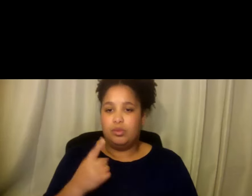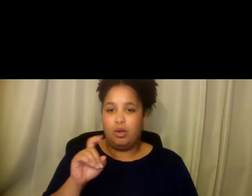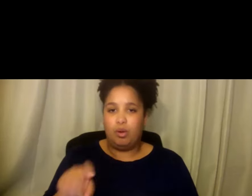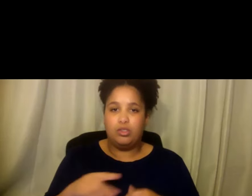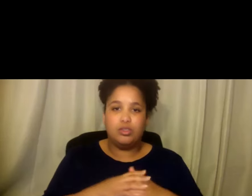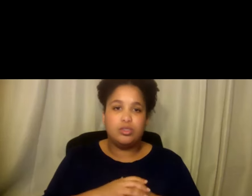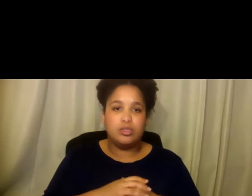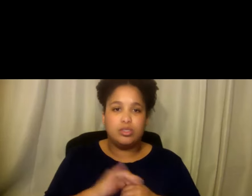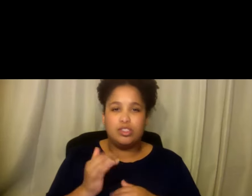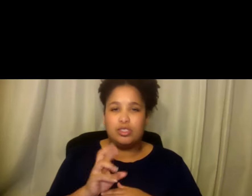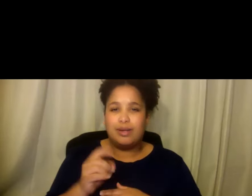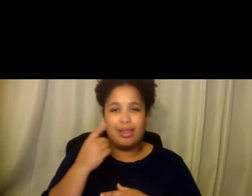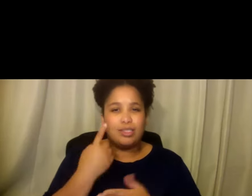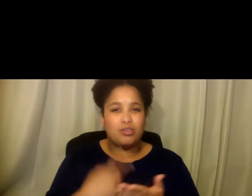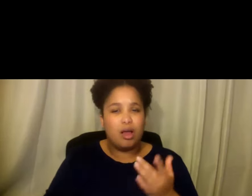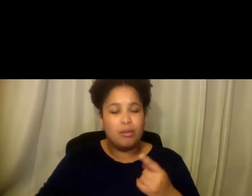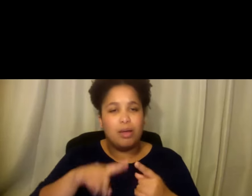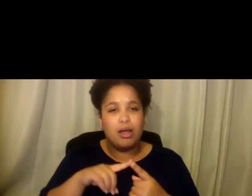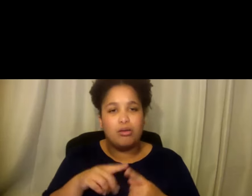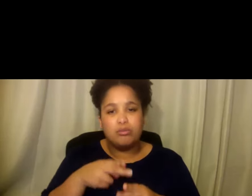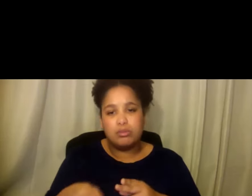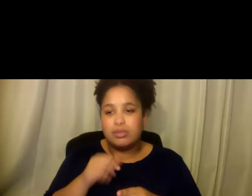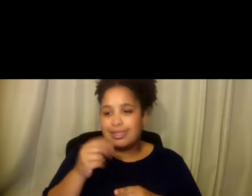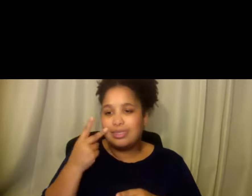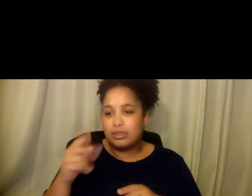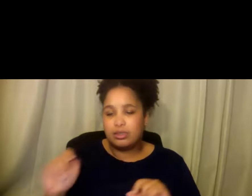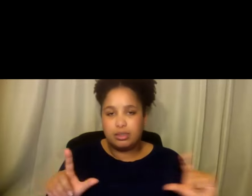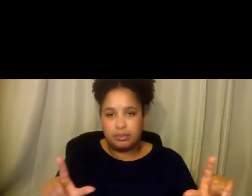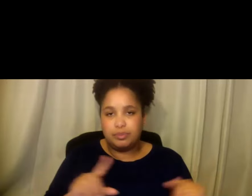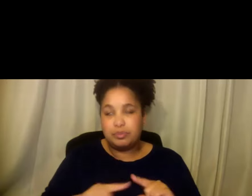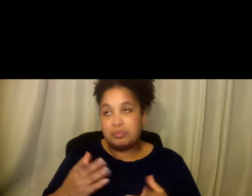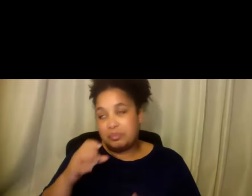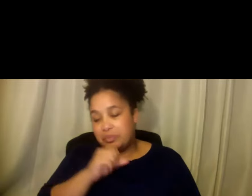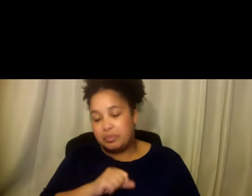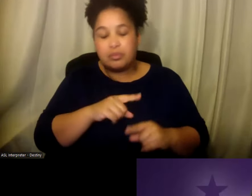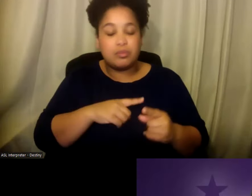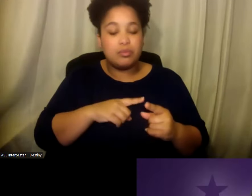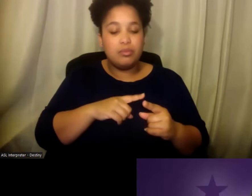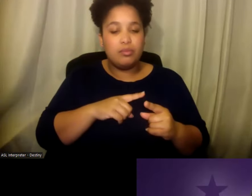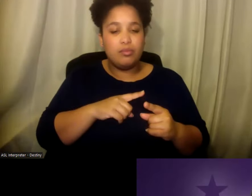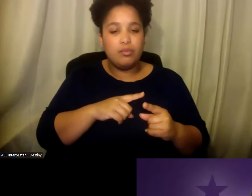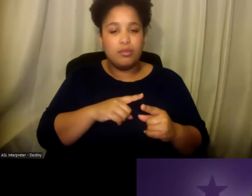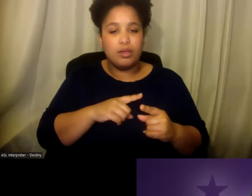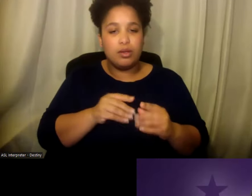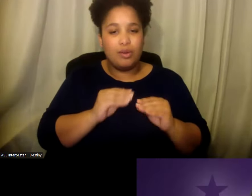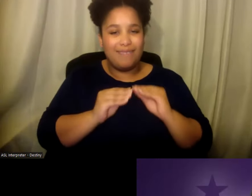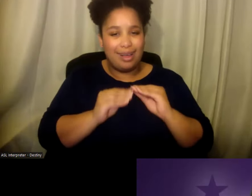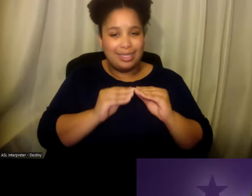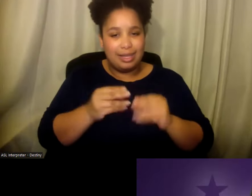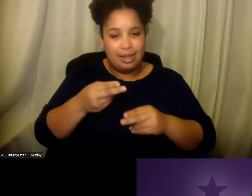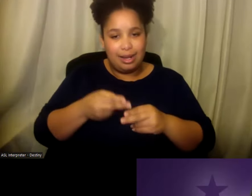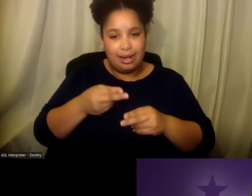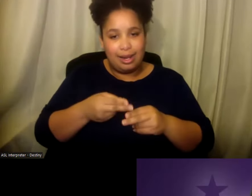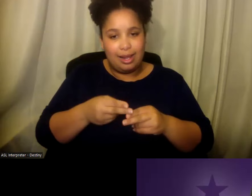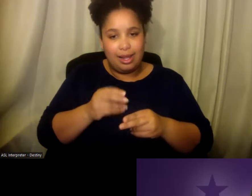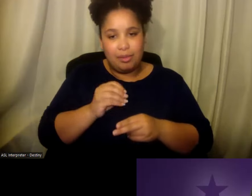I think there was some discussion, and I didn't see it on the slide, although I might have missed it, about revising the name of